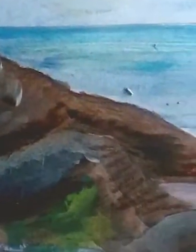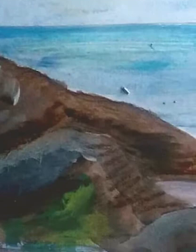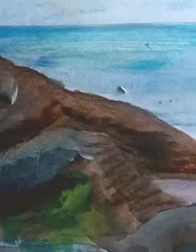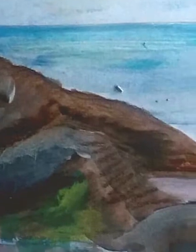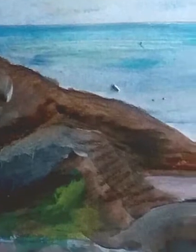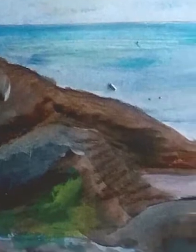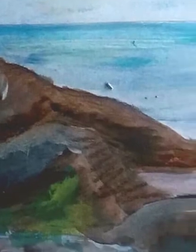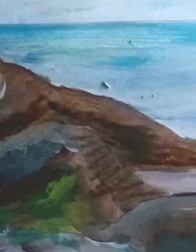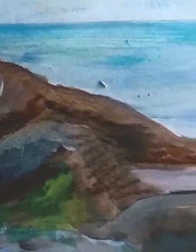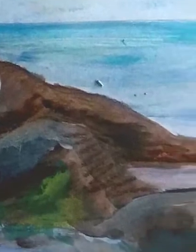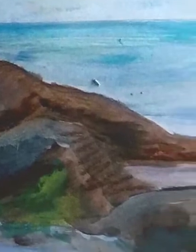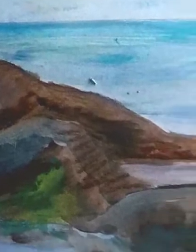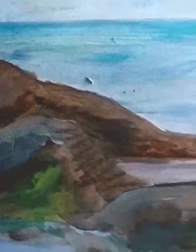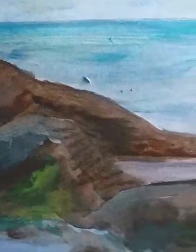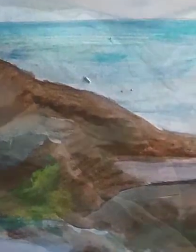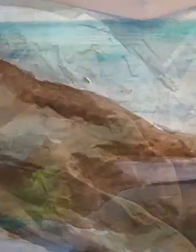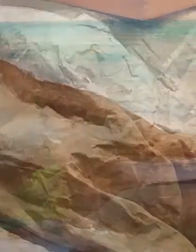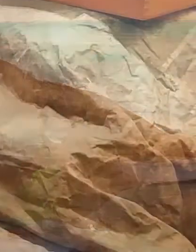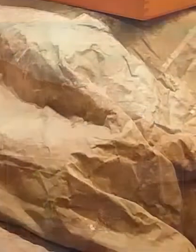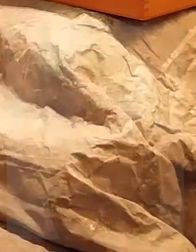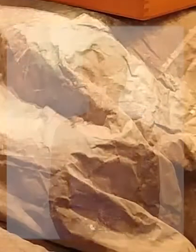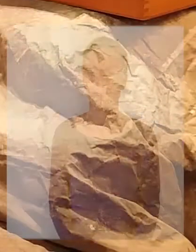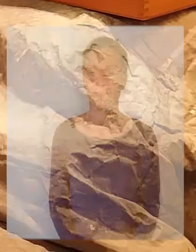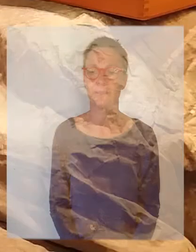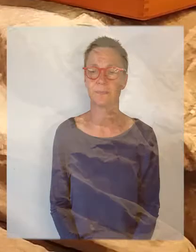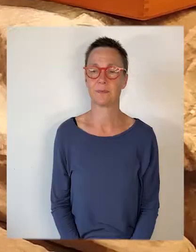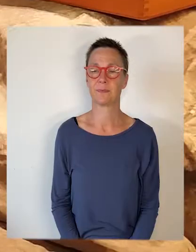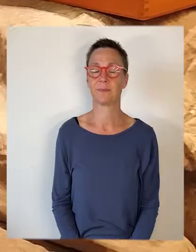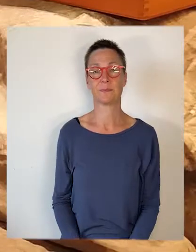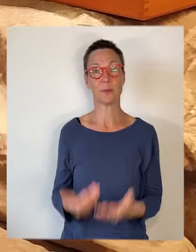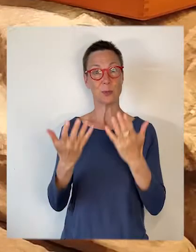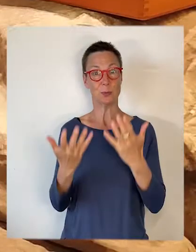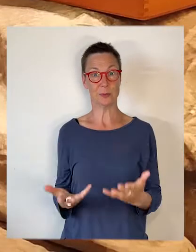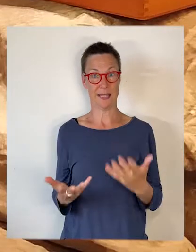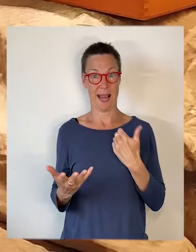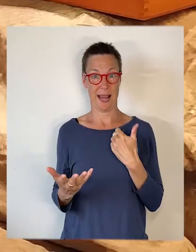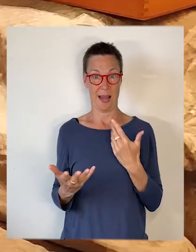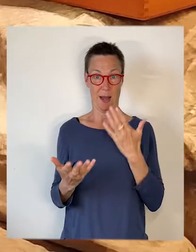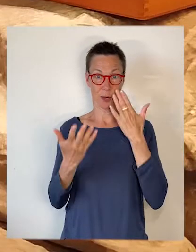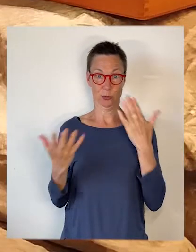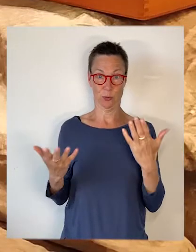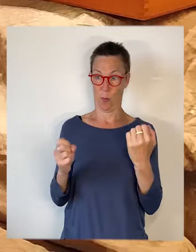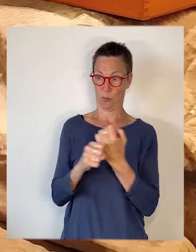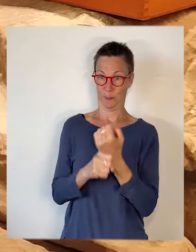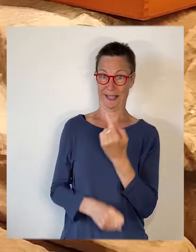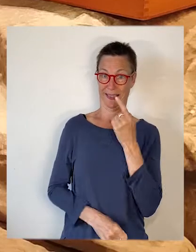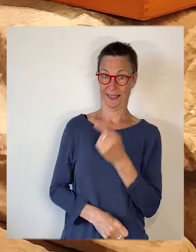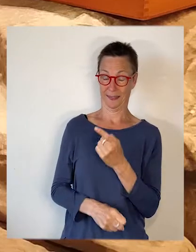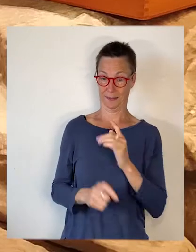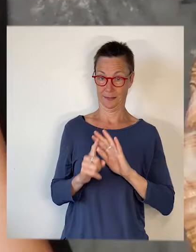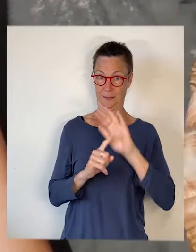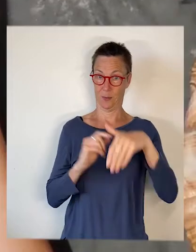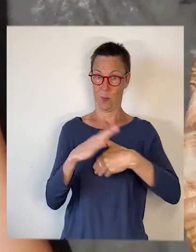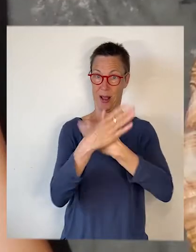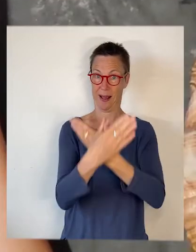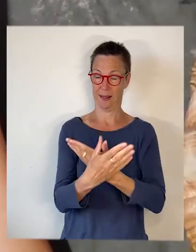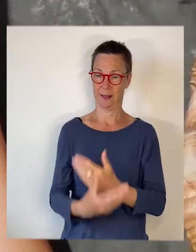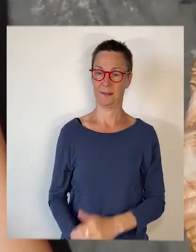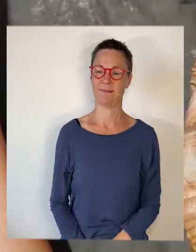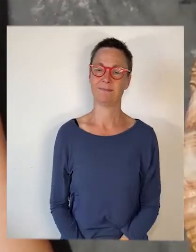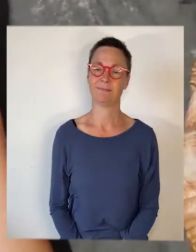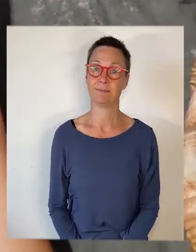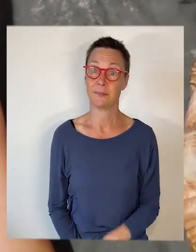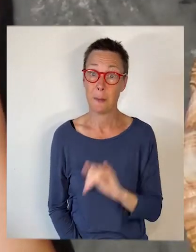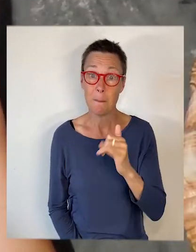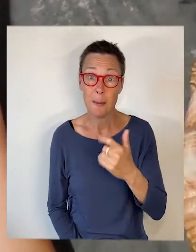isn't So today at Crafty Cove, I'm going to show you how to make this humpback whale. If you're on the